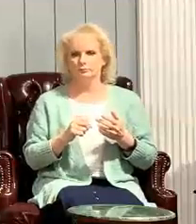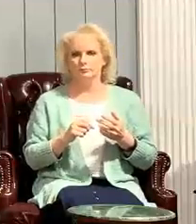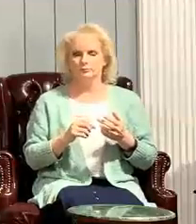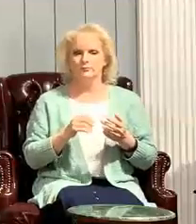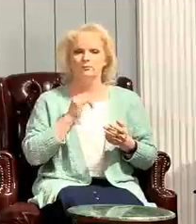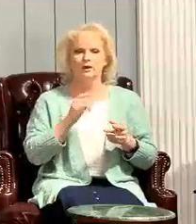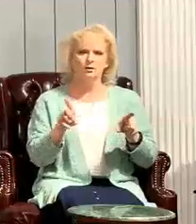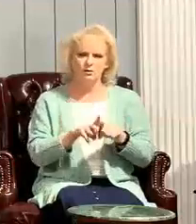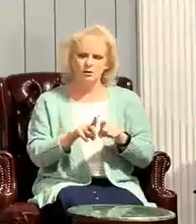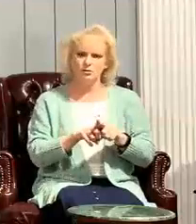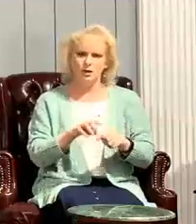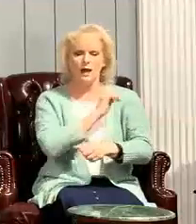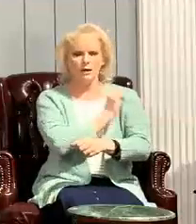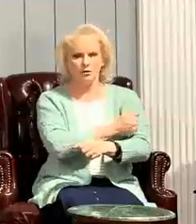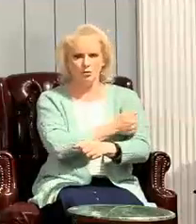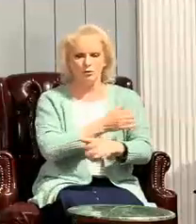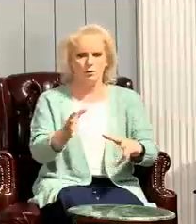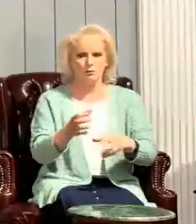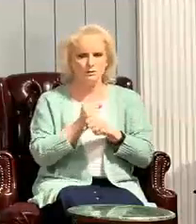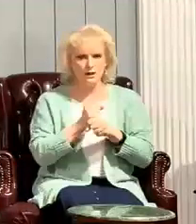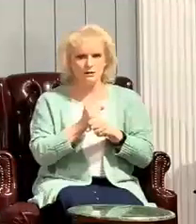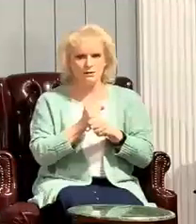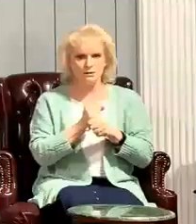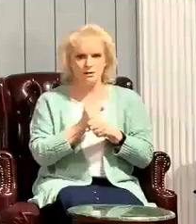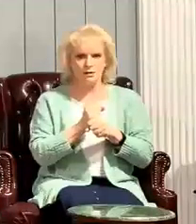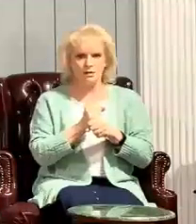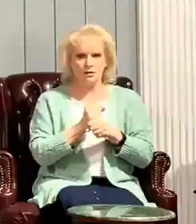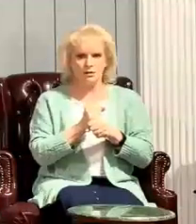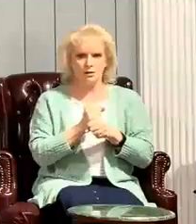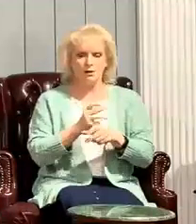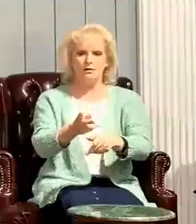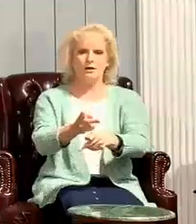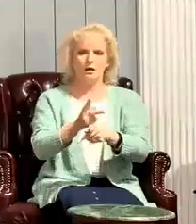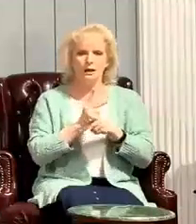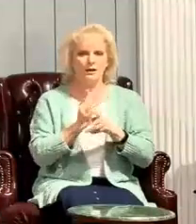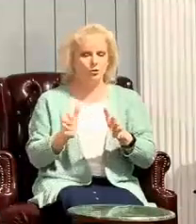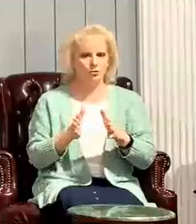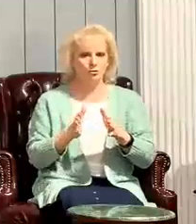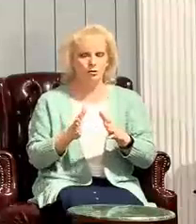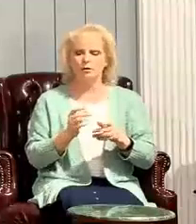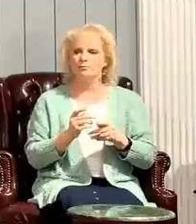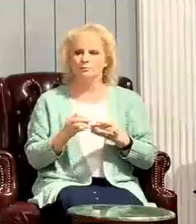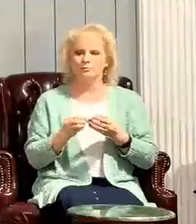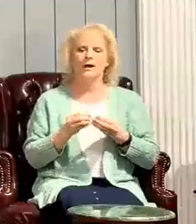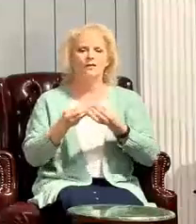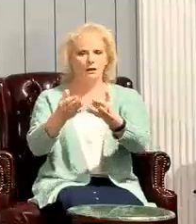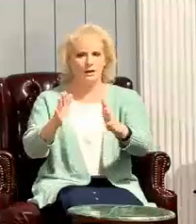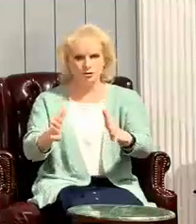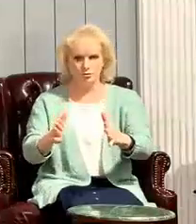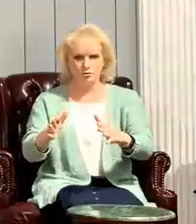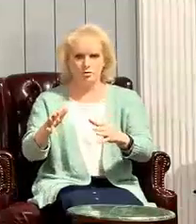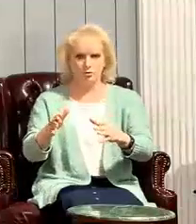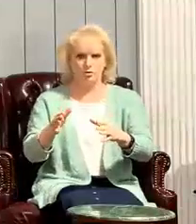there is also an authority possessed by the lender over the borrower in the passage. It says, thou shalt lend unto